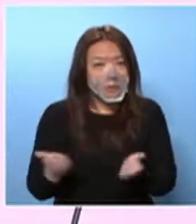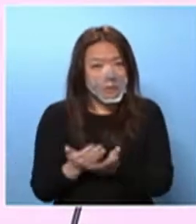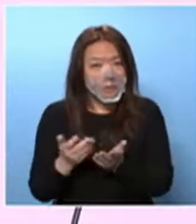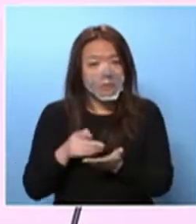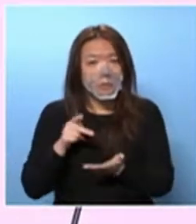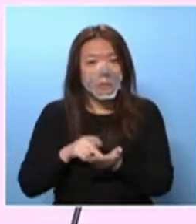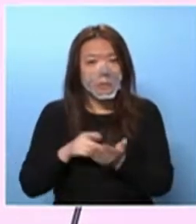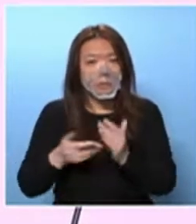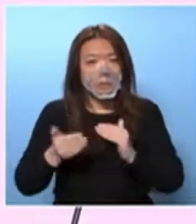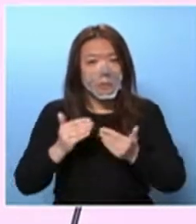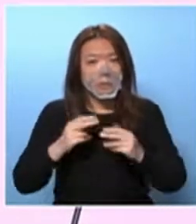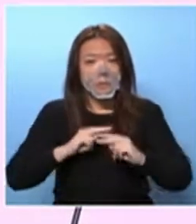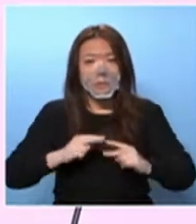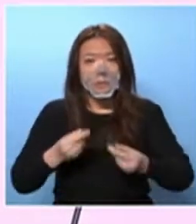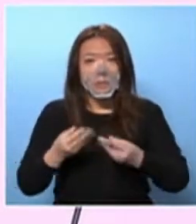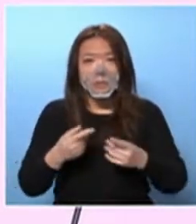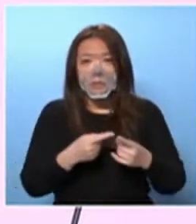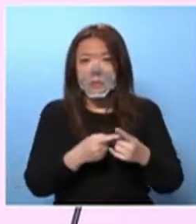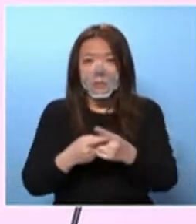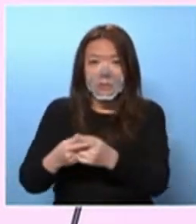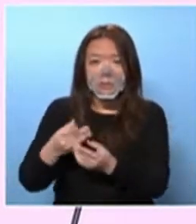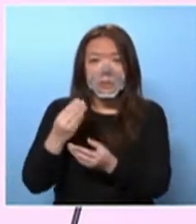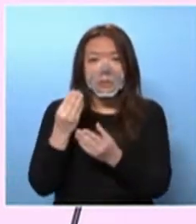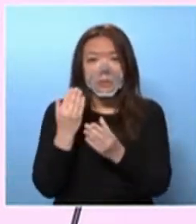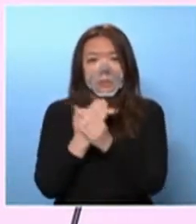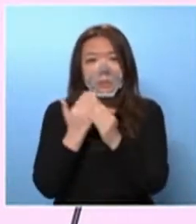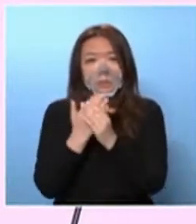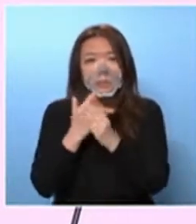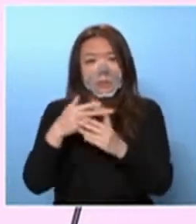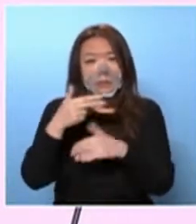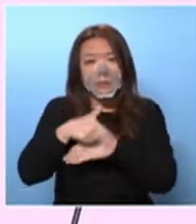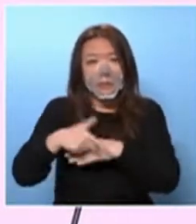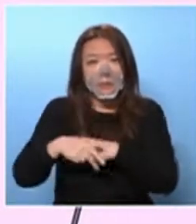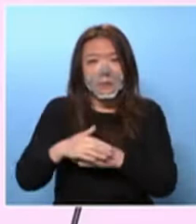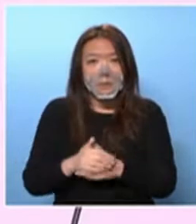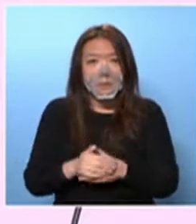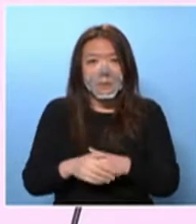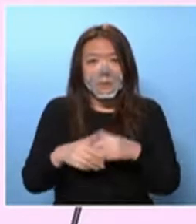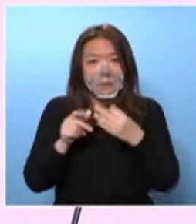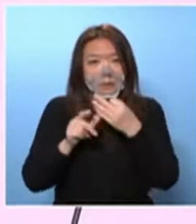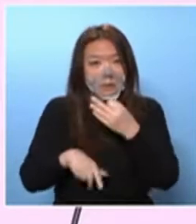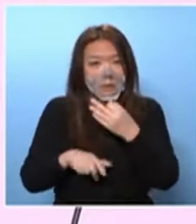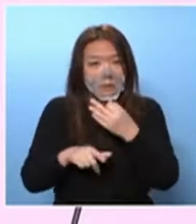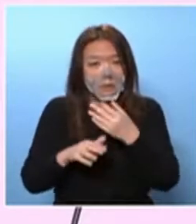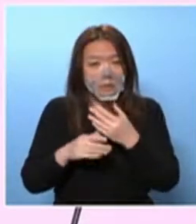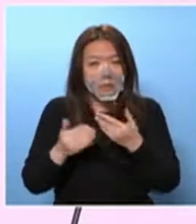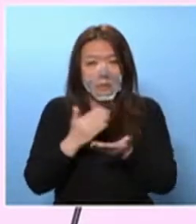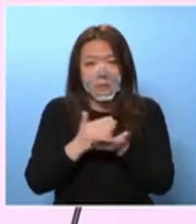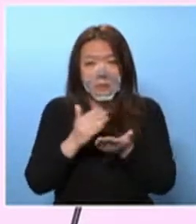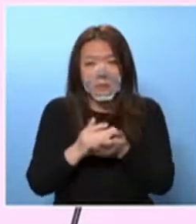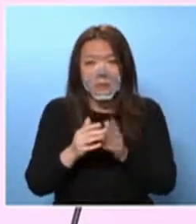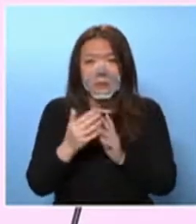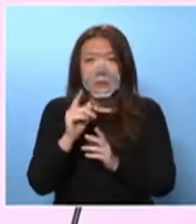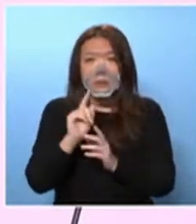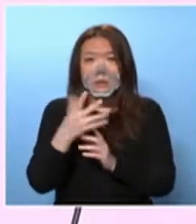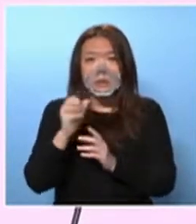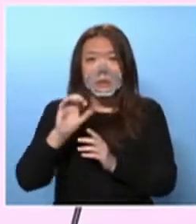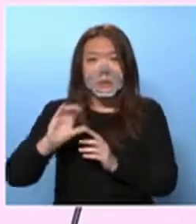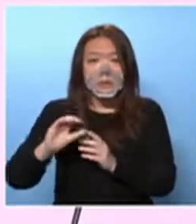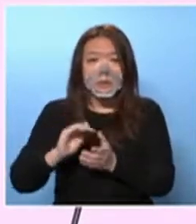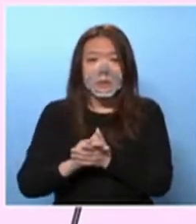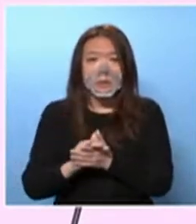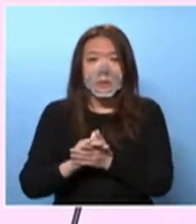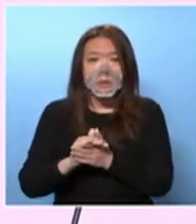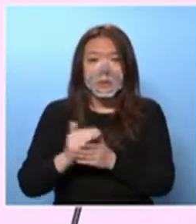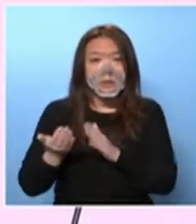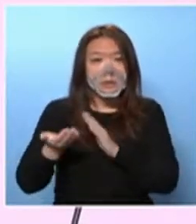been committed to promoting the development of retail bonds so as to benefit the public. I plan to issue no less than $15 billion of